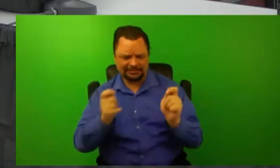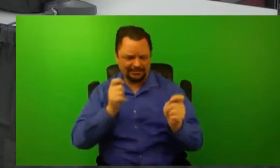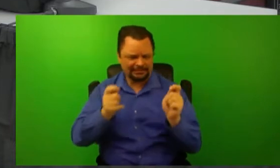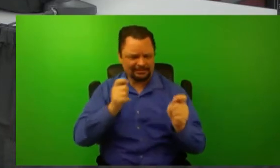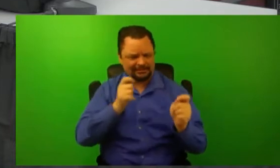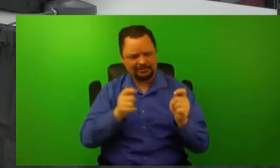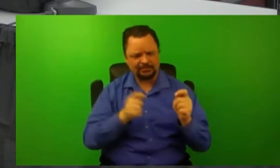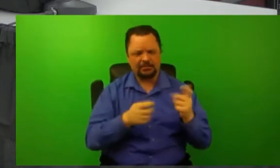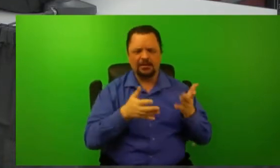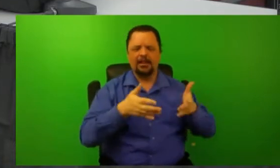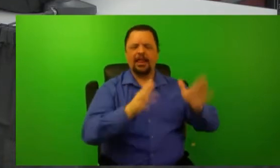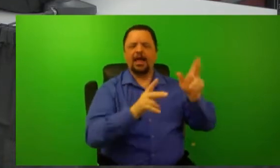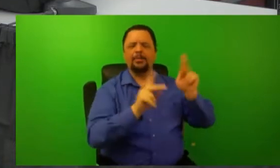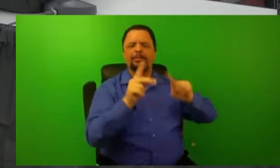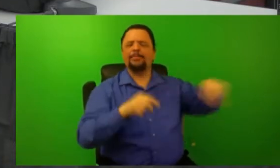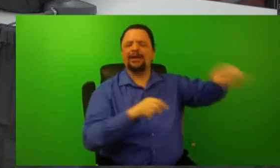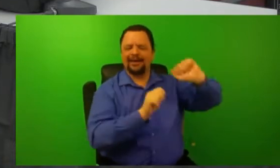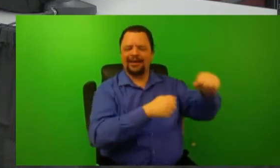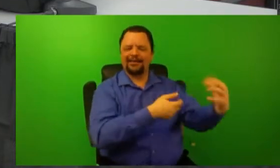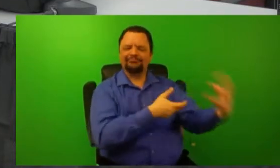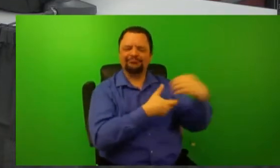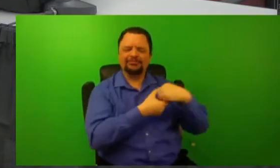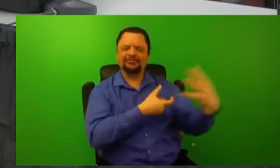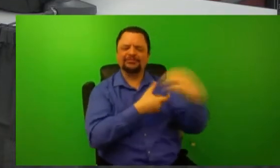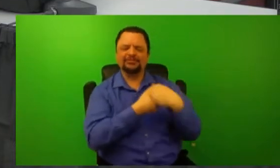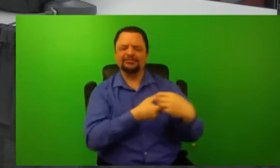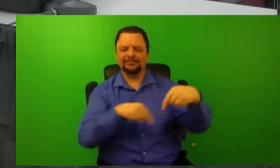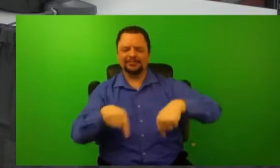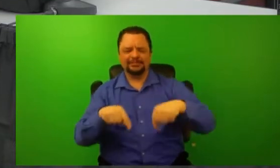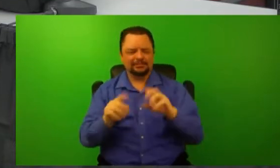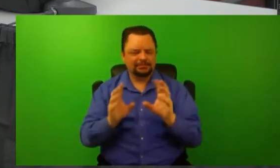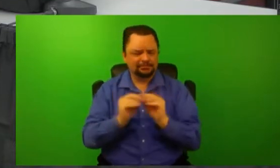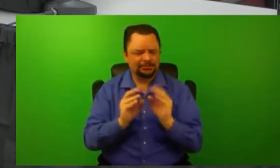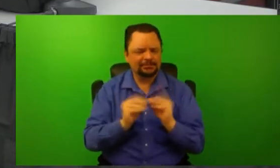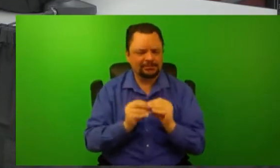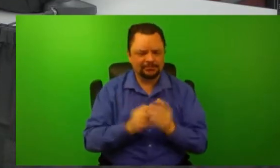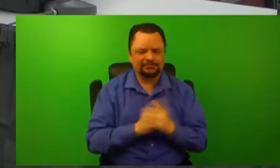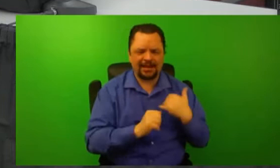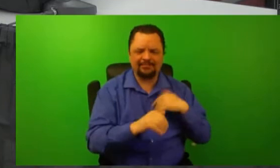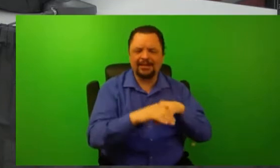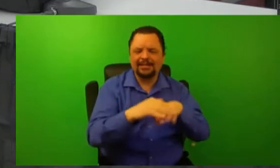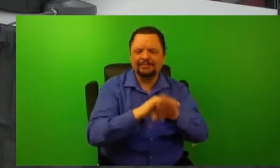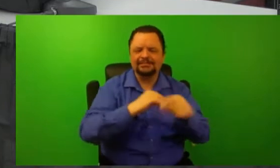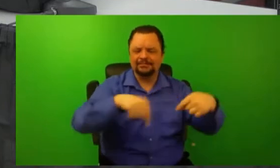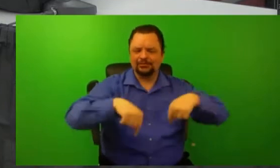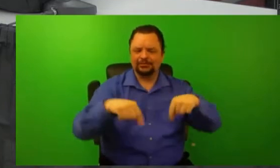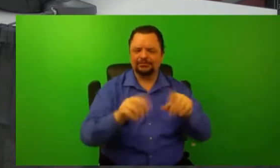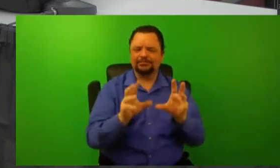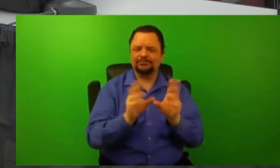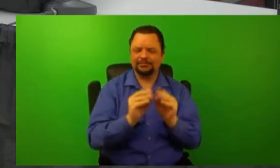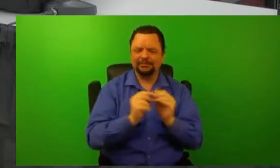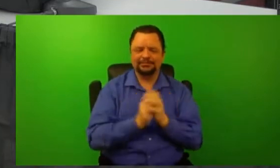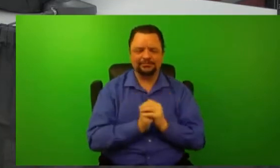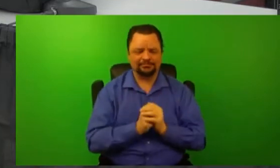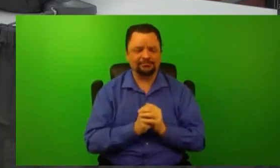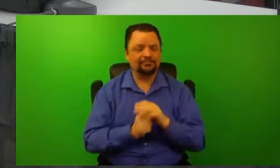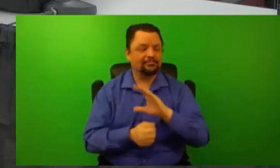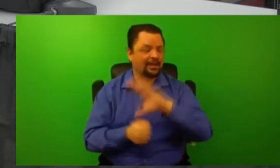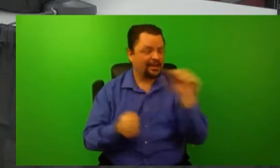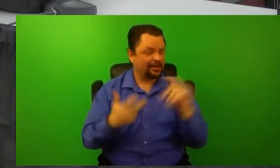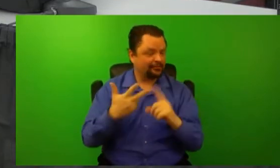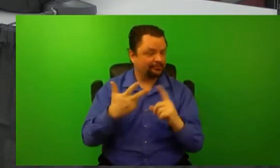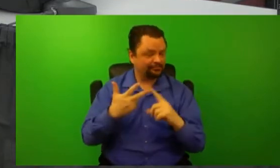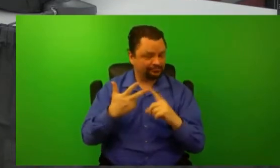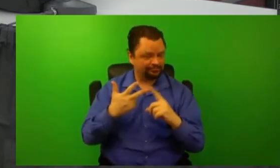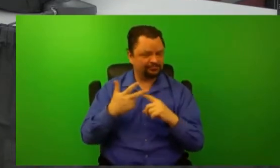us during the meetings, and also moving the citizen comment forward. All those things, I know it's really appreciated